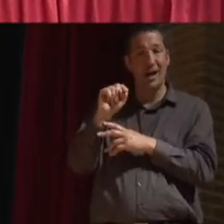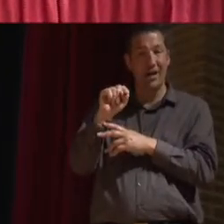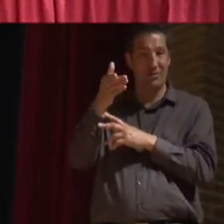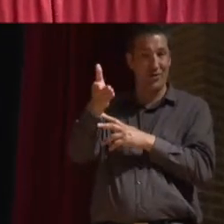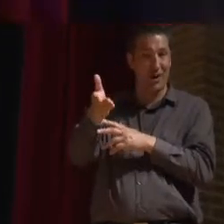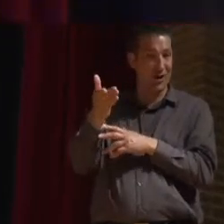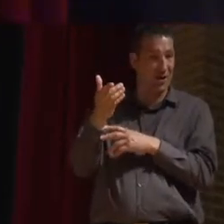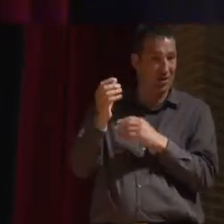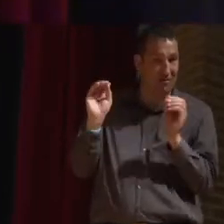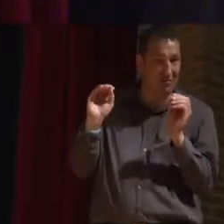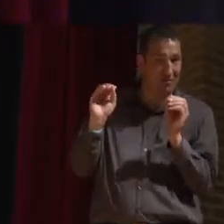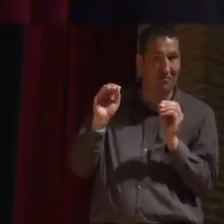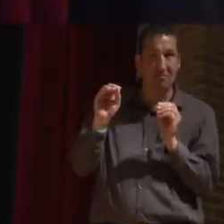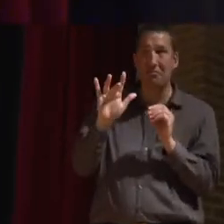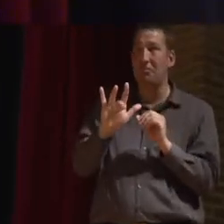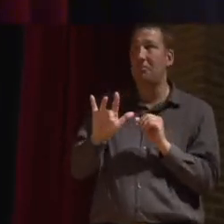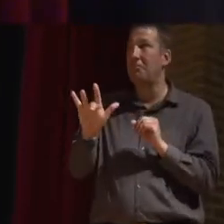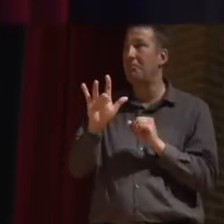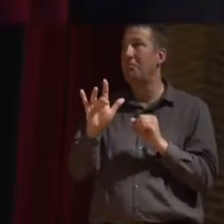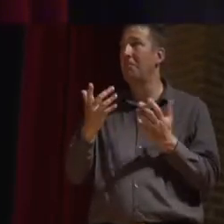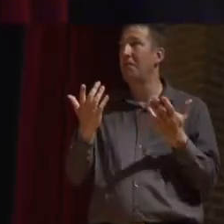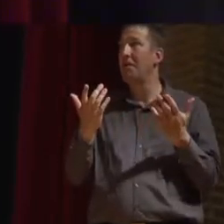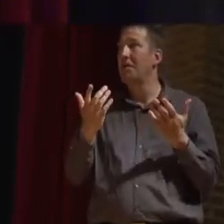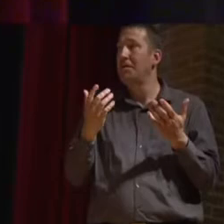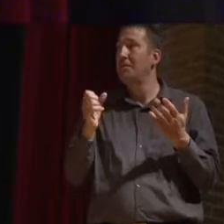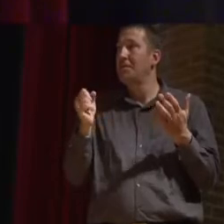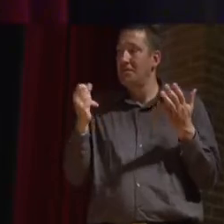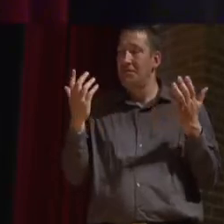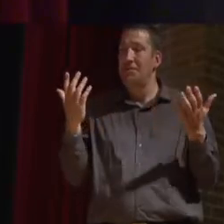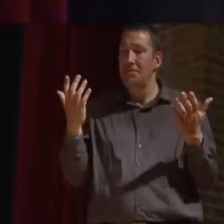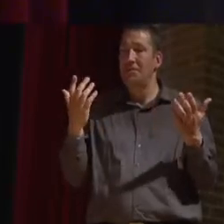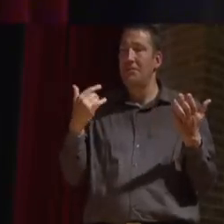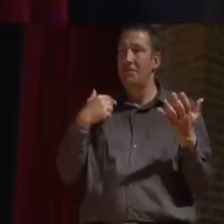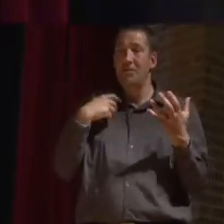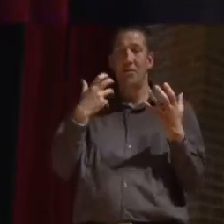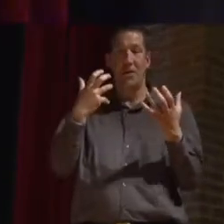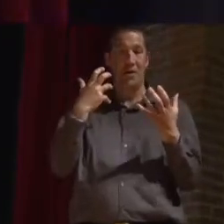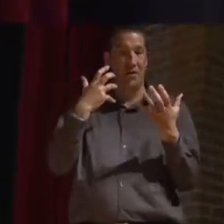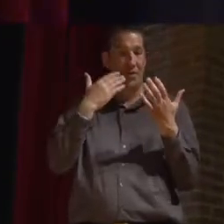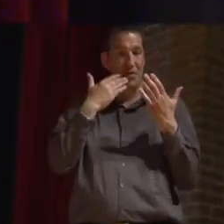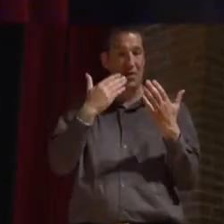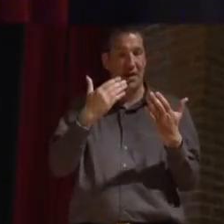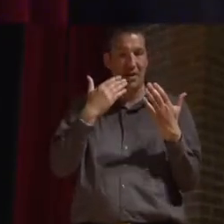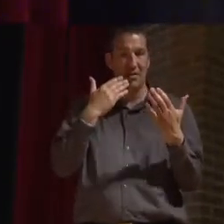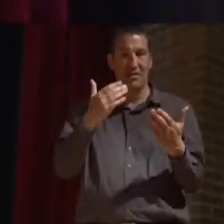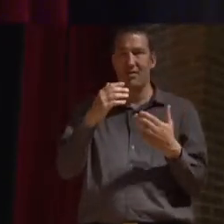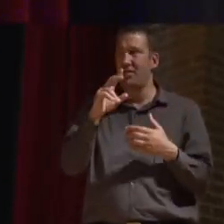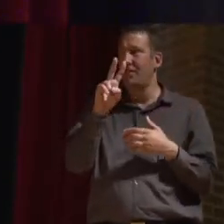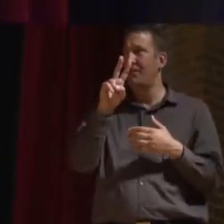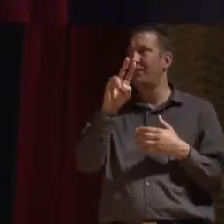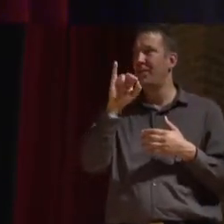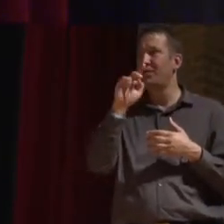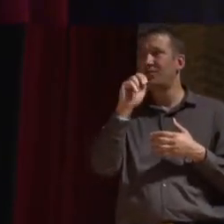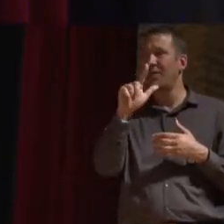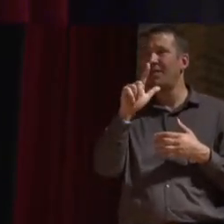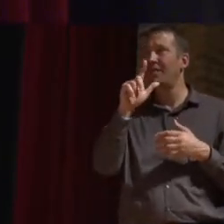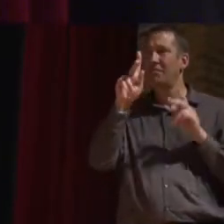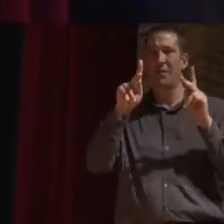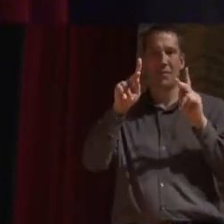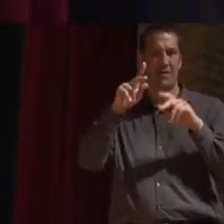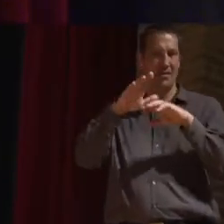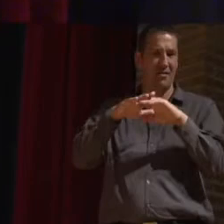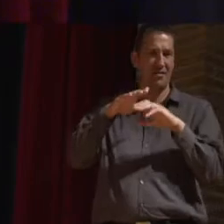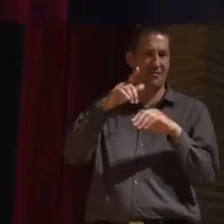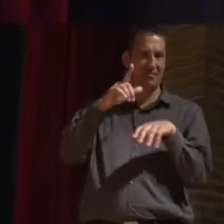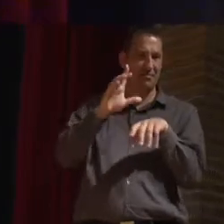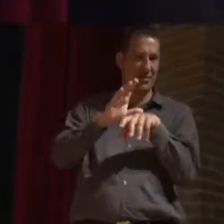Okay. So with that, I want to thank our virtual folks for joining us this evening. That was